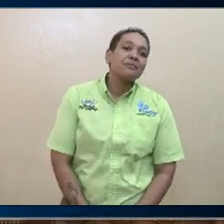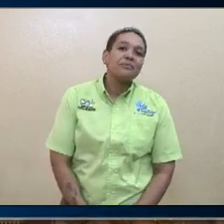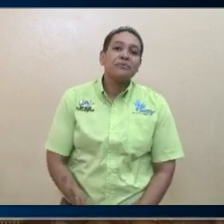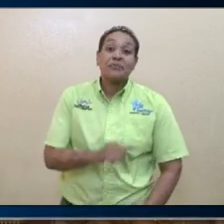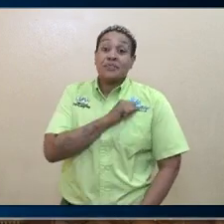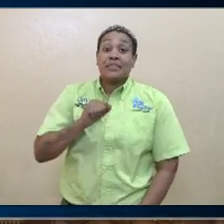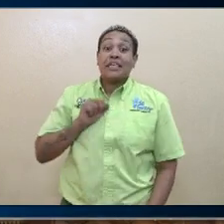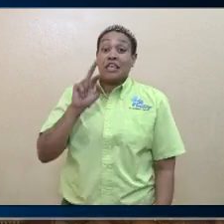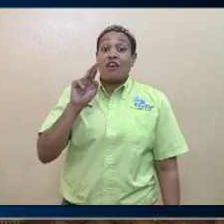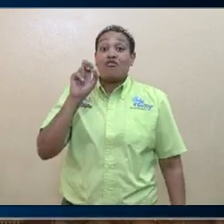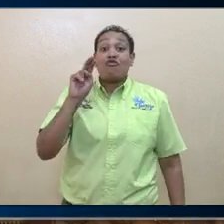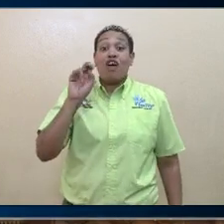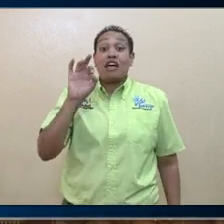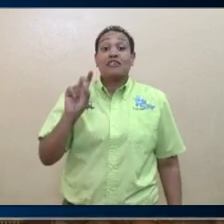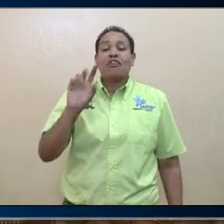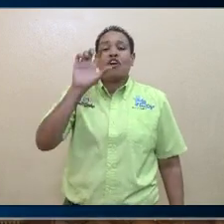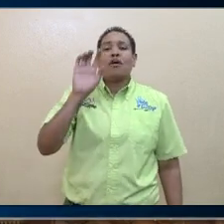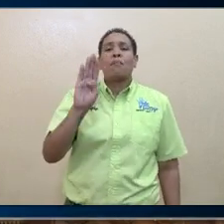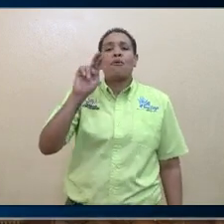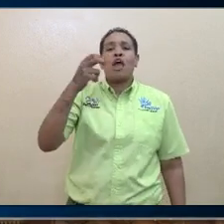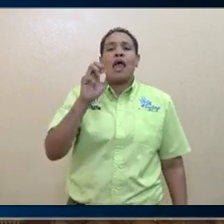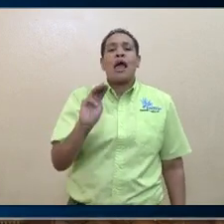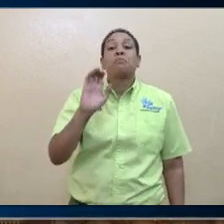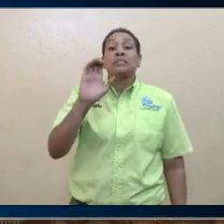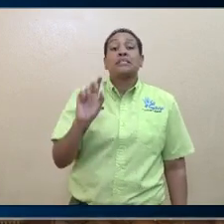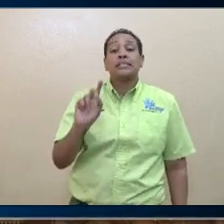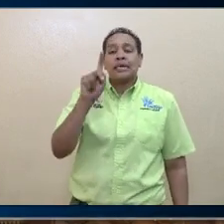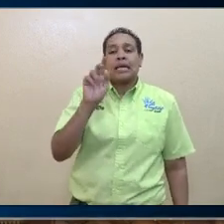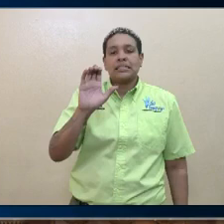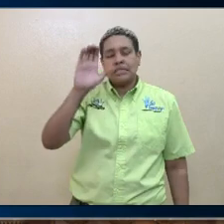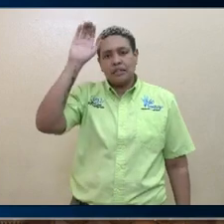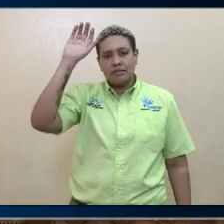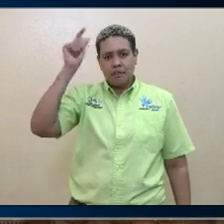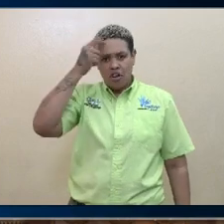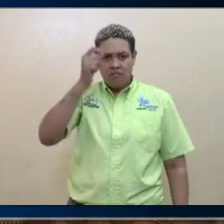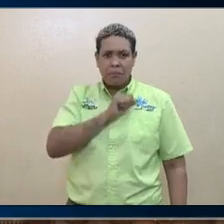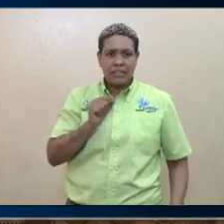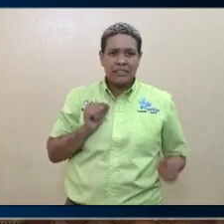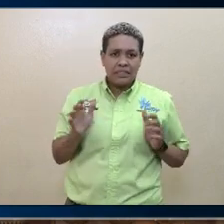Senator Ransford Braham, CDKC, government senator.